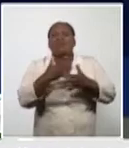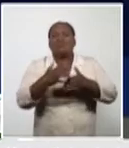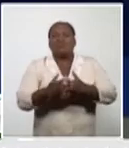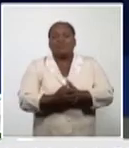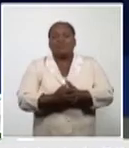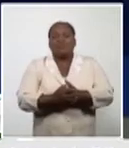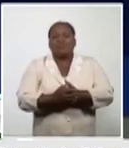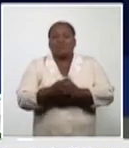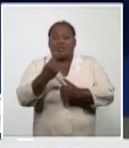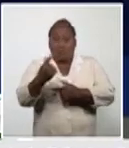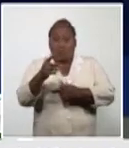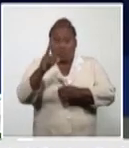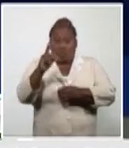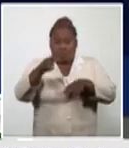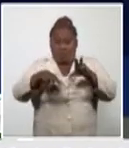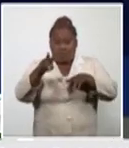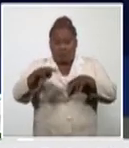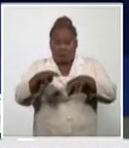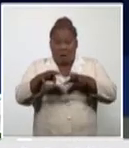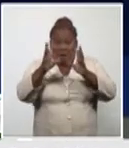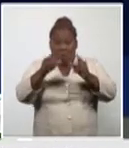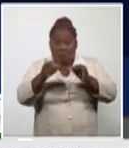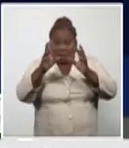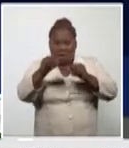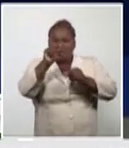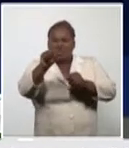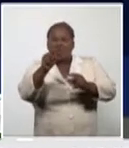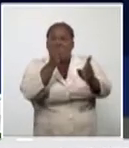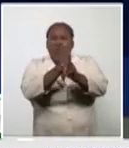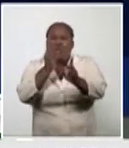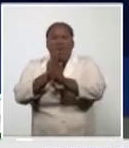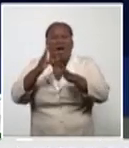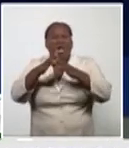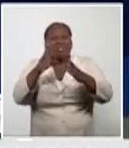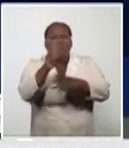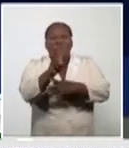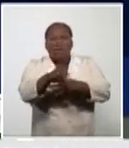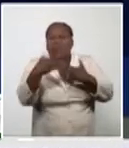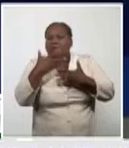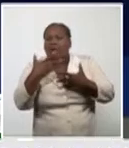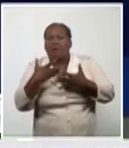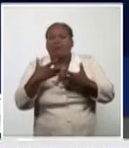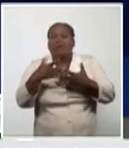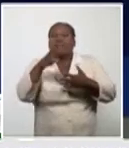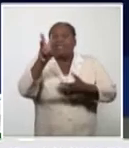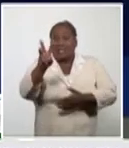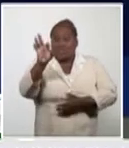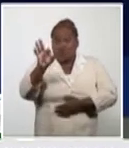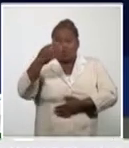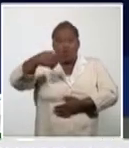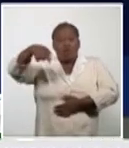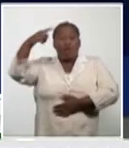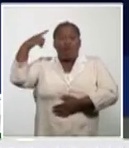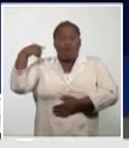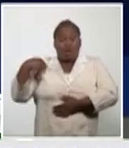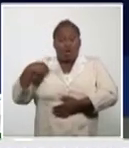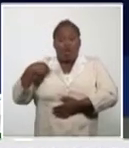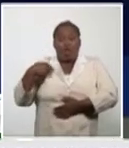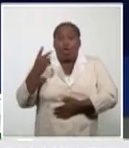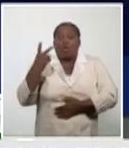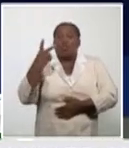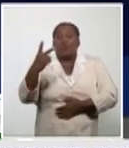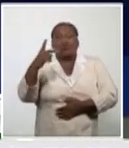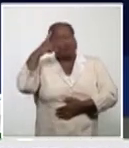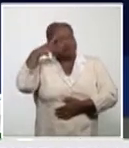Of the 38 new confirmed patients yesterday, in 2 cases, the source of the virus has not been identified. We should say that there